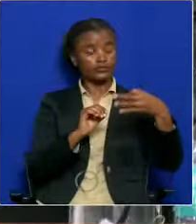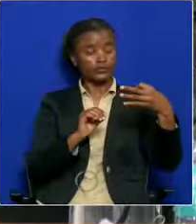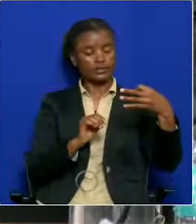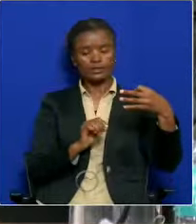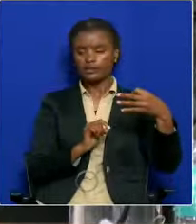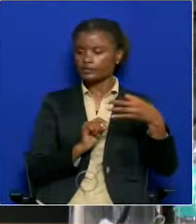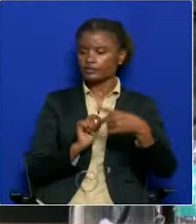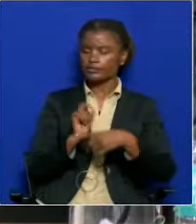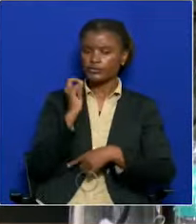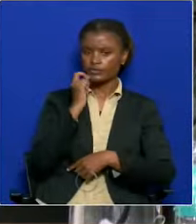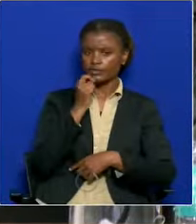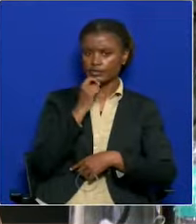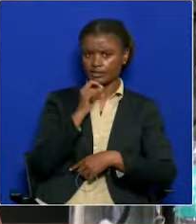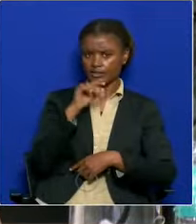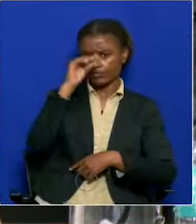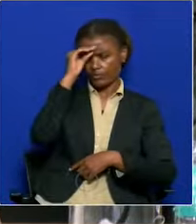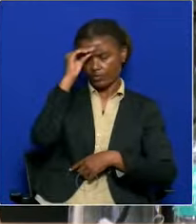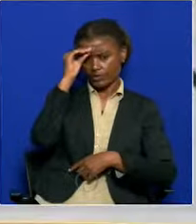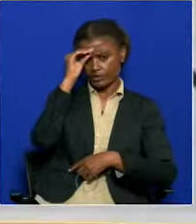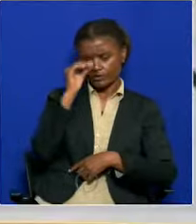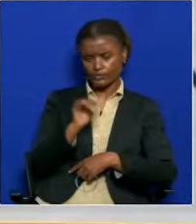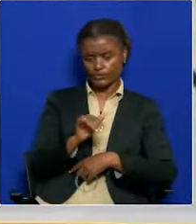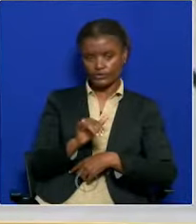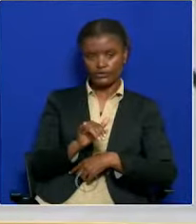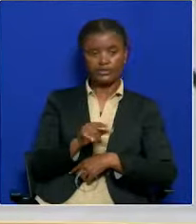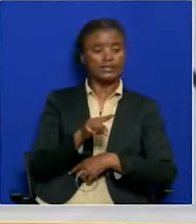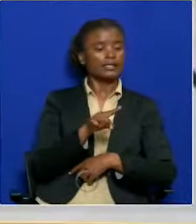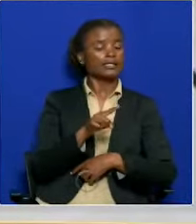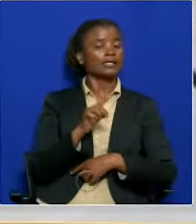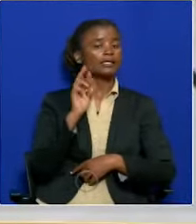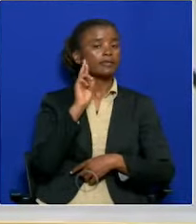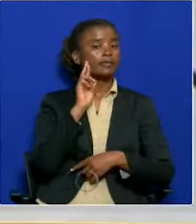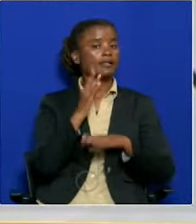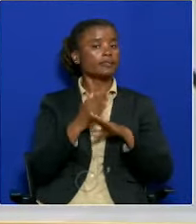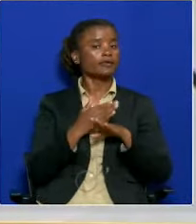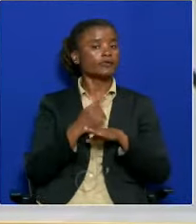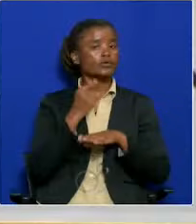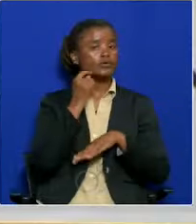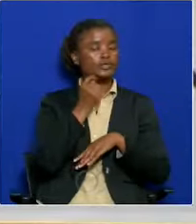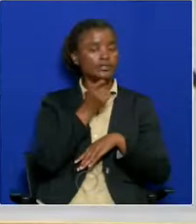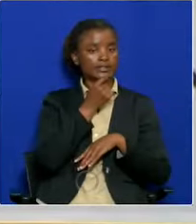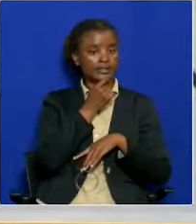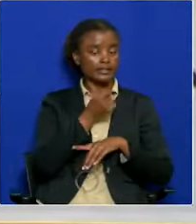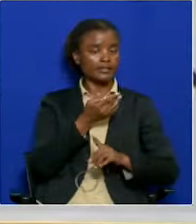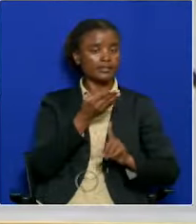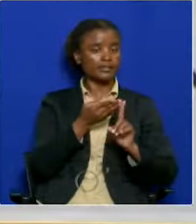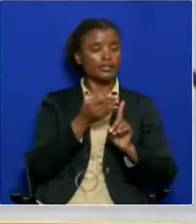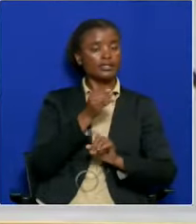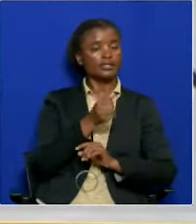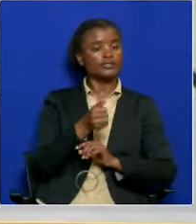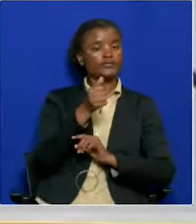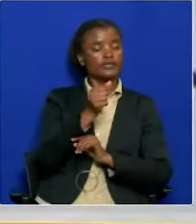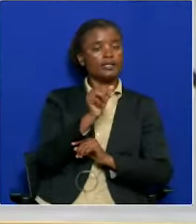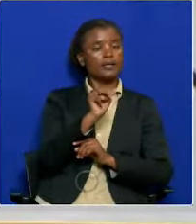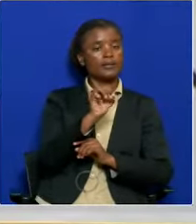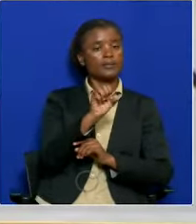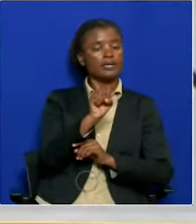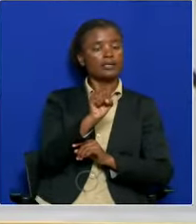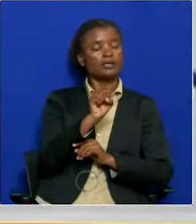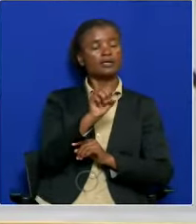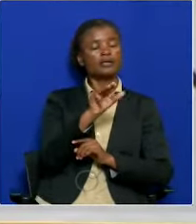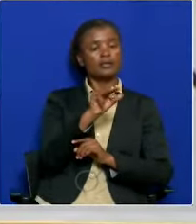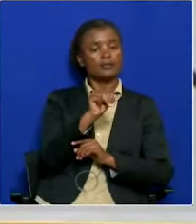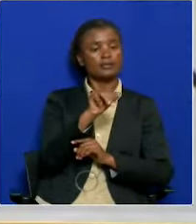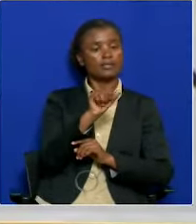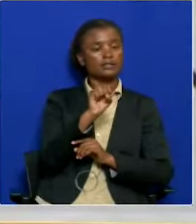ones, which ones do you mean? Remember you mentioned the one of General Masimula and General Kuman. Yes, And then you mentioned